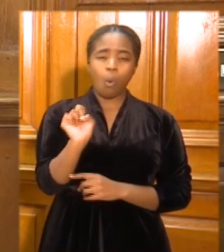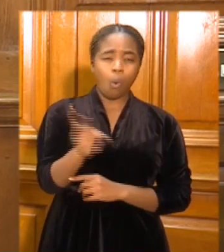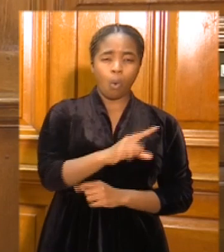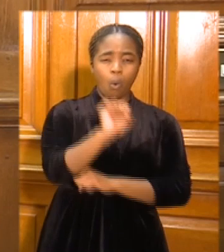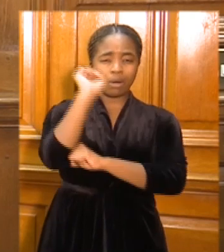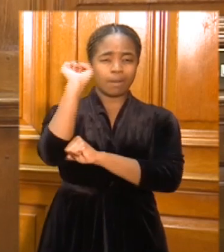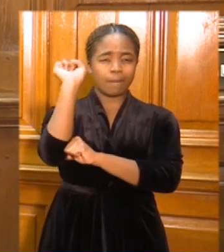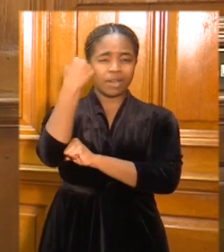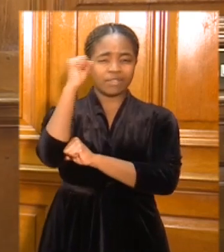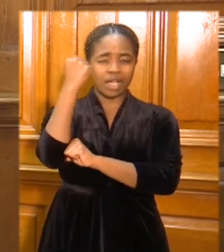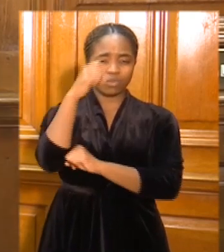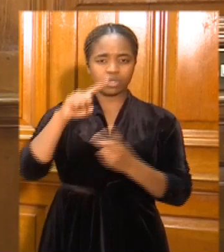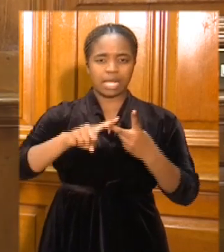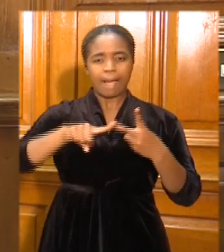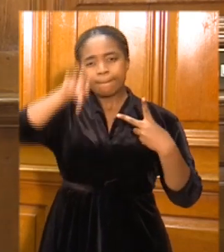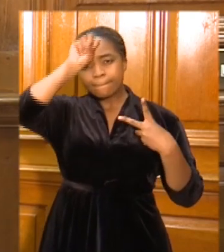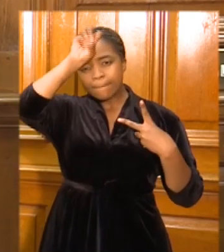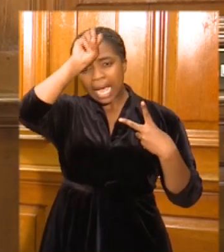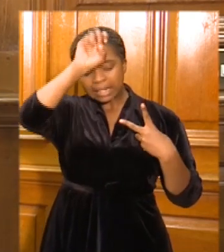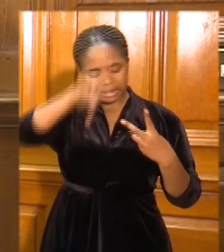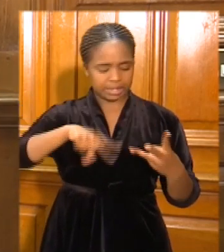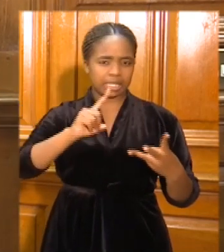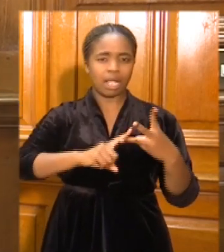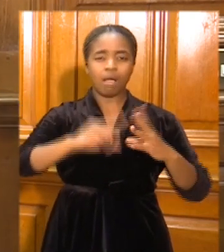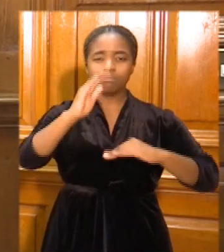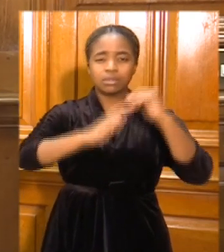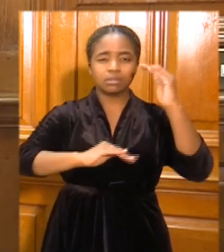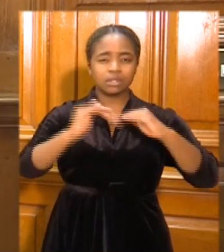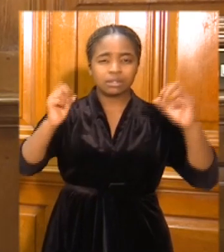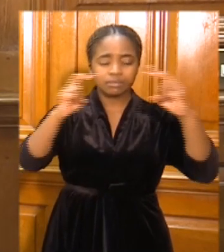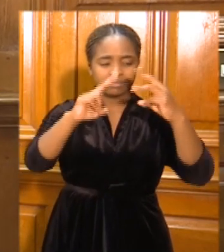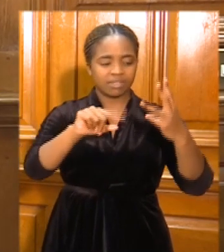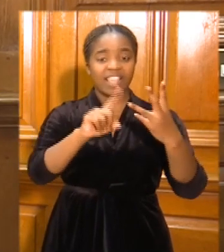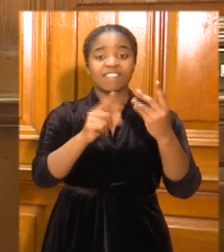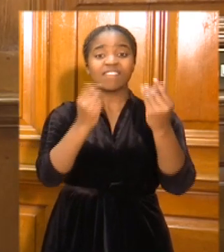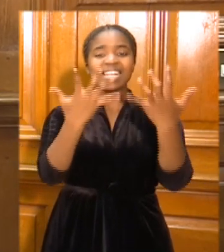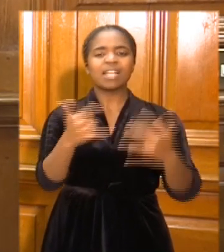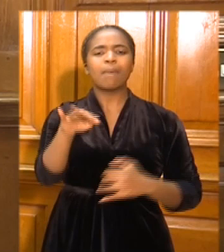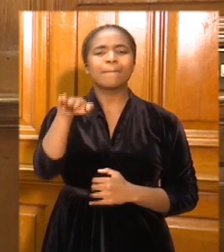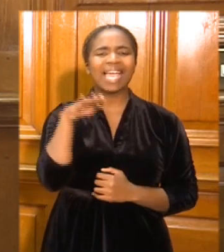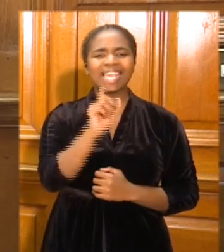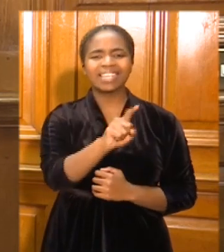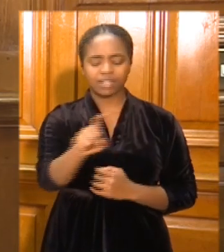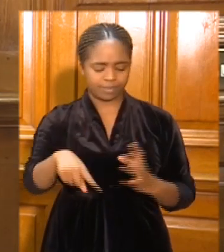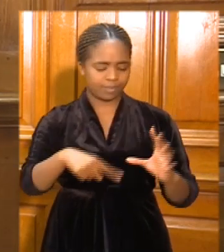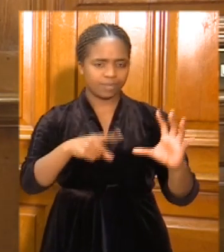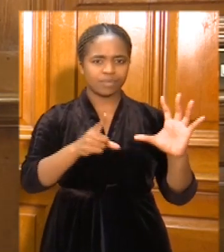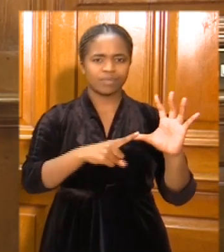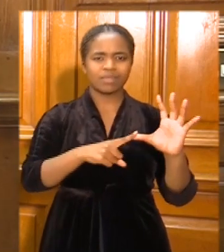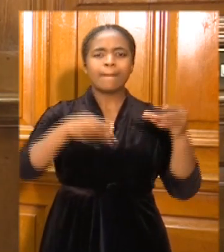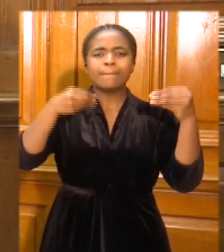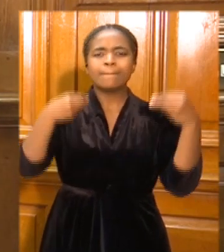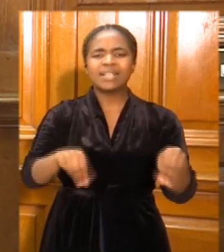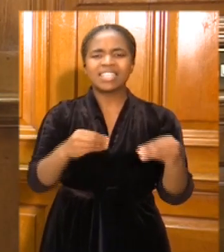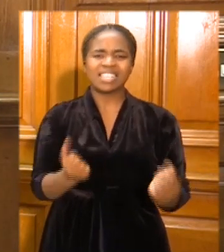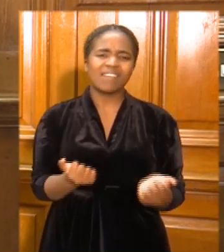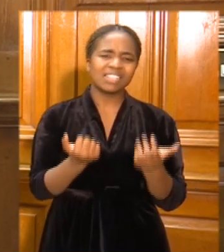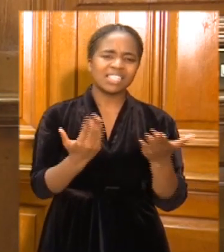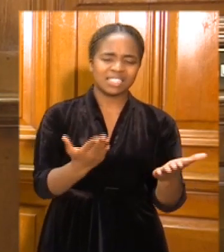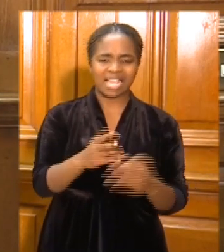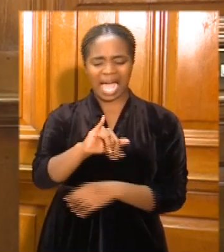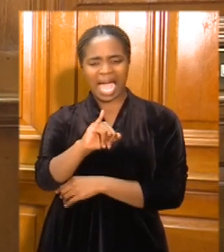manufacturing, mining, construction, financial services, professional and business services,